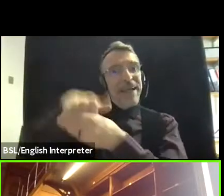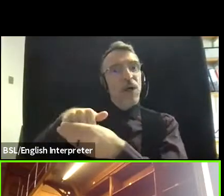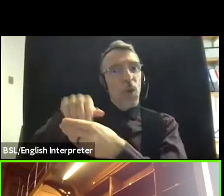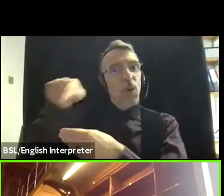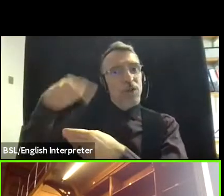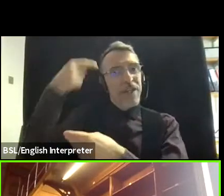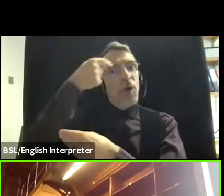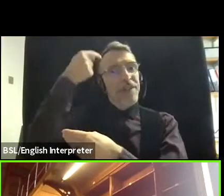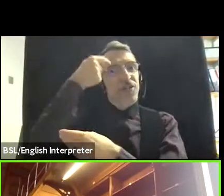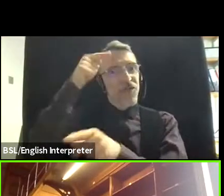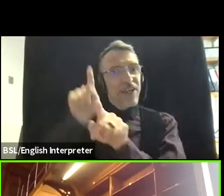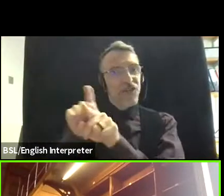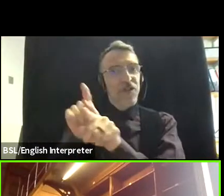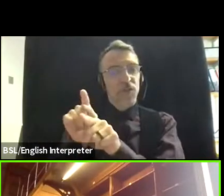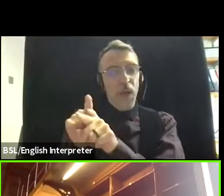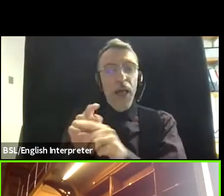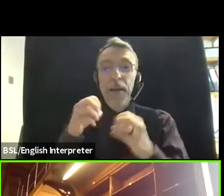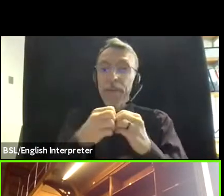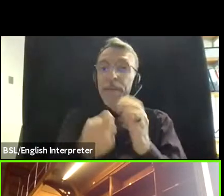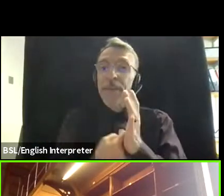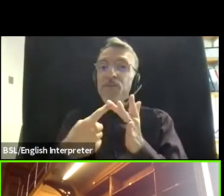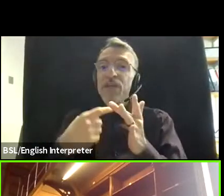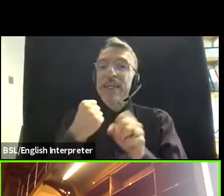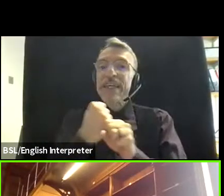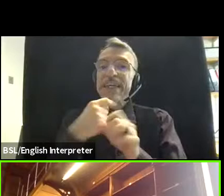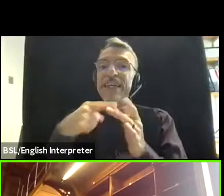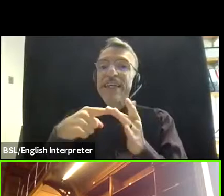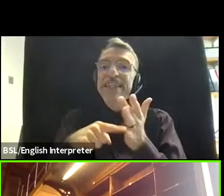Okay, thank you. Brigitte, please.